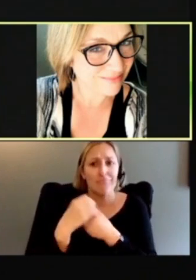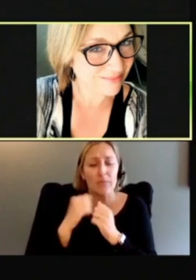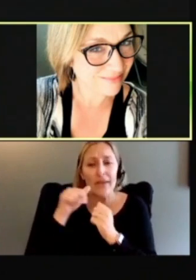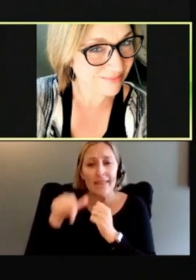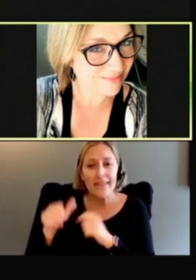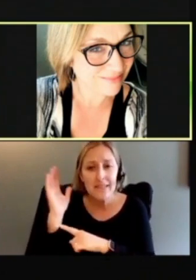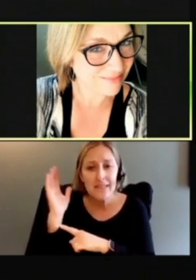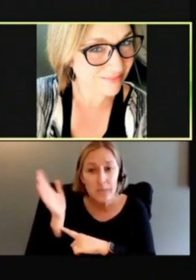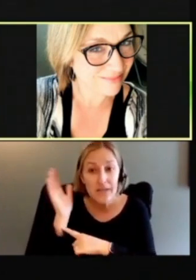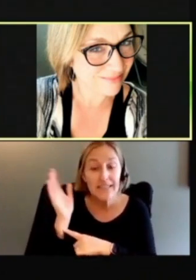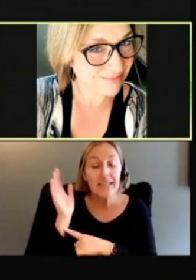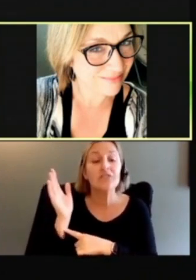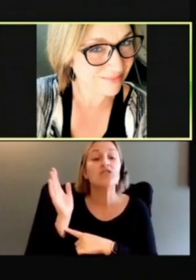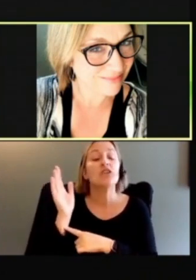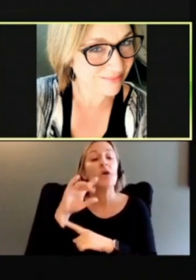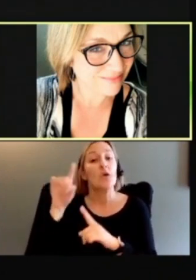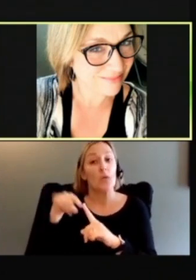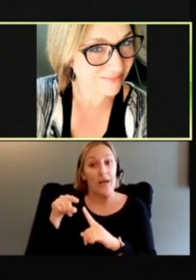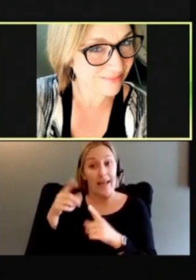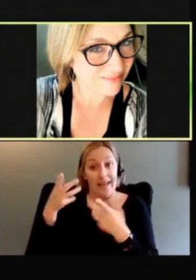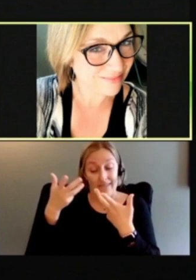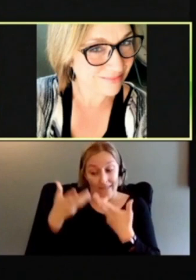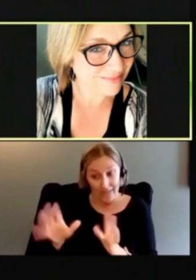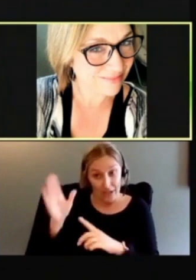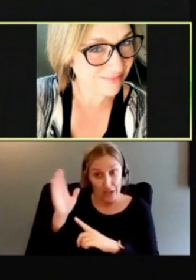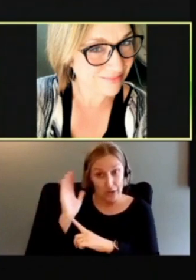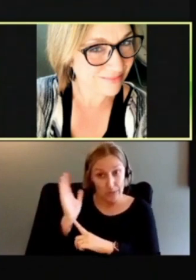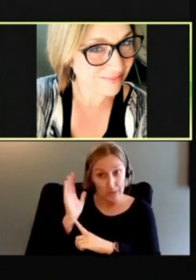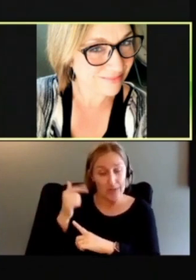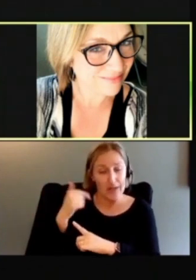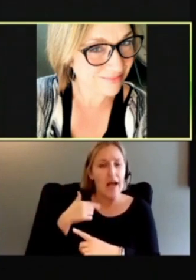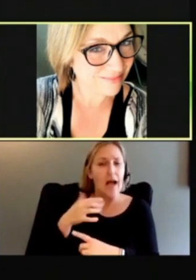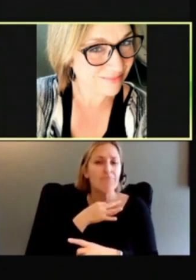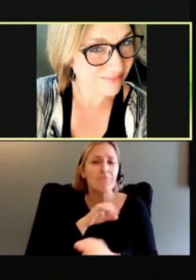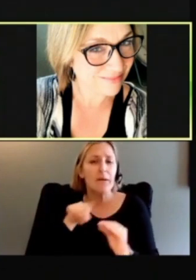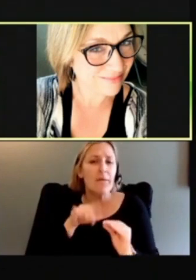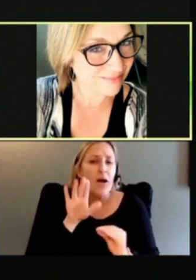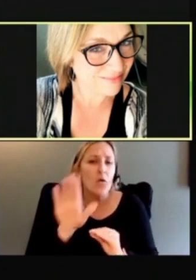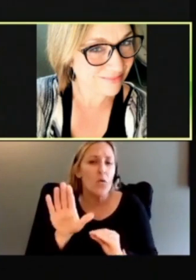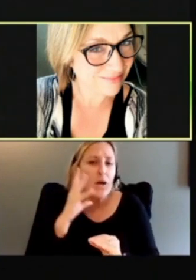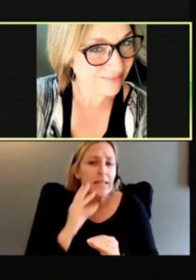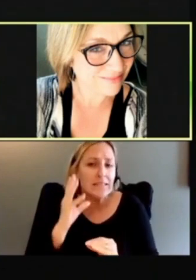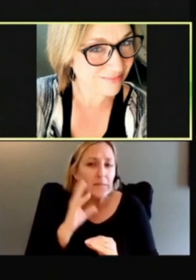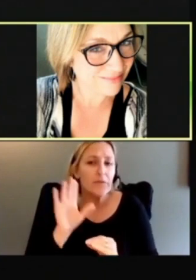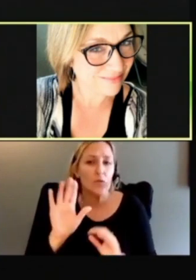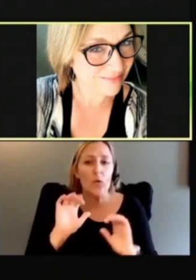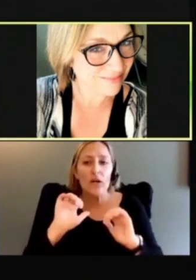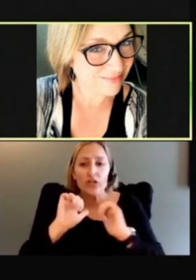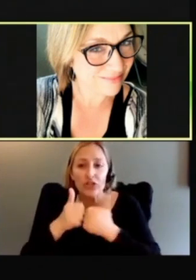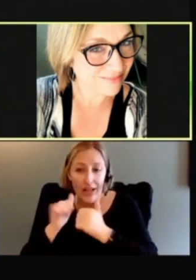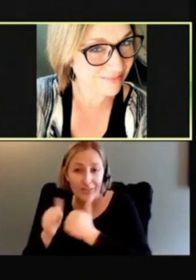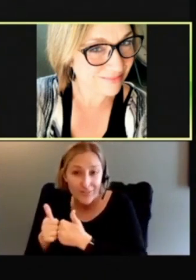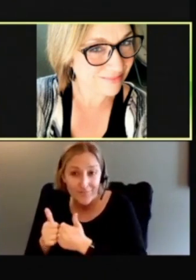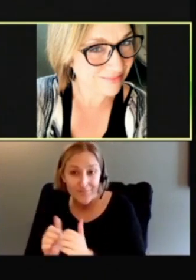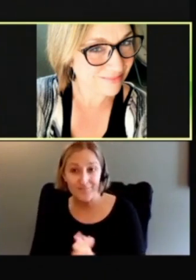answer any questions you have and hear about your own experiences or challenges.